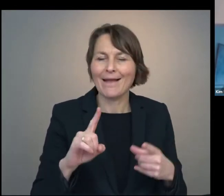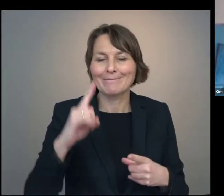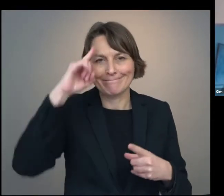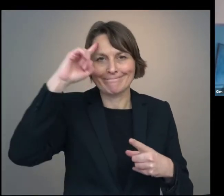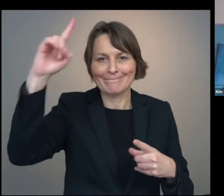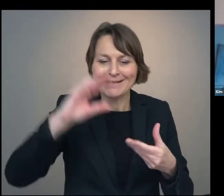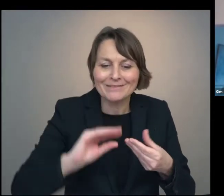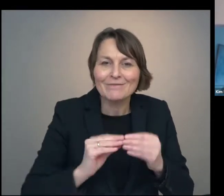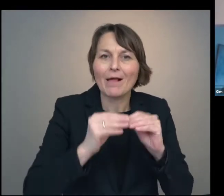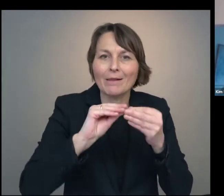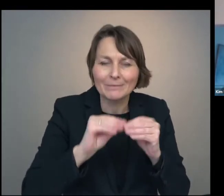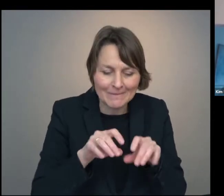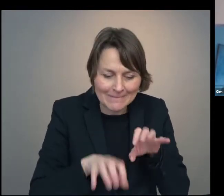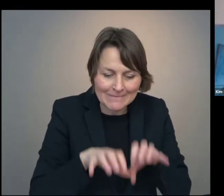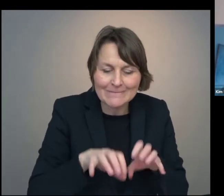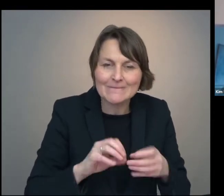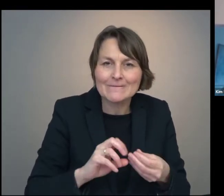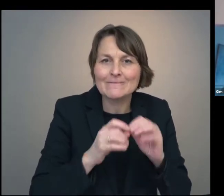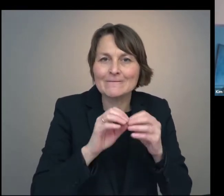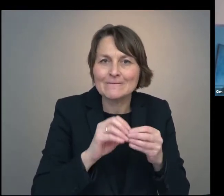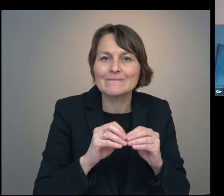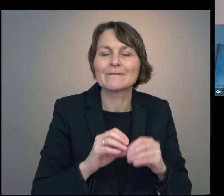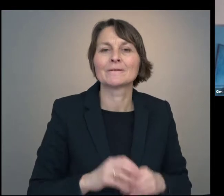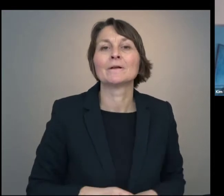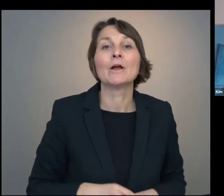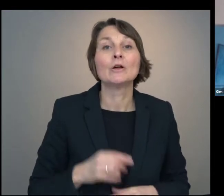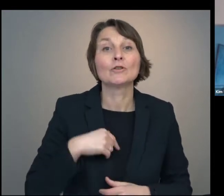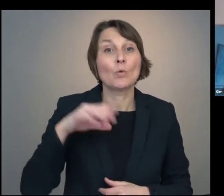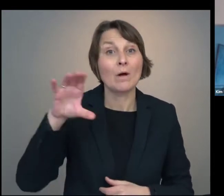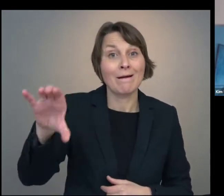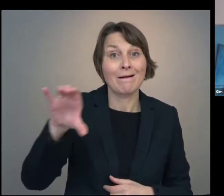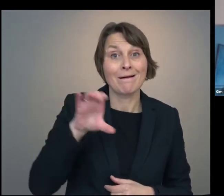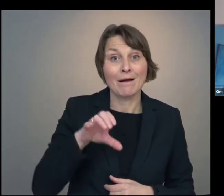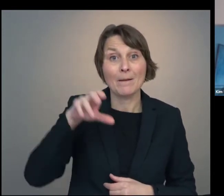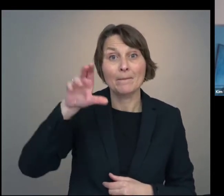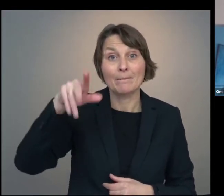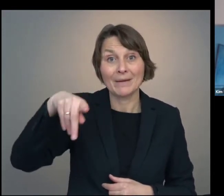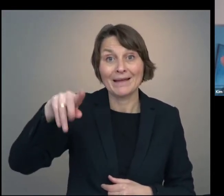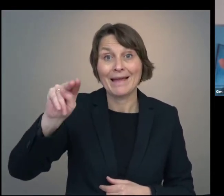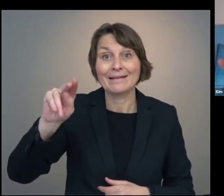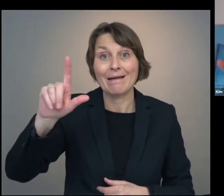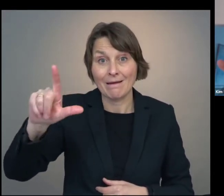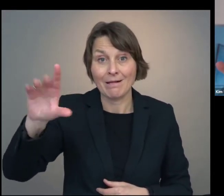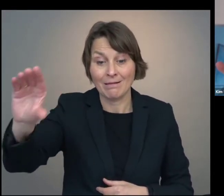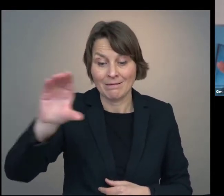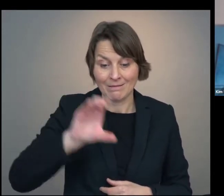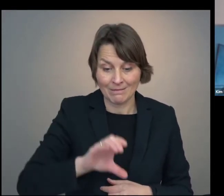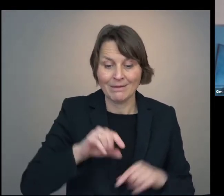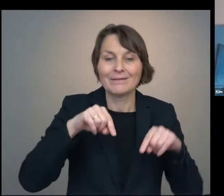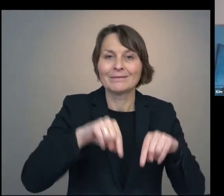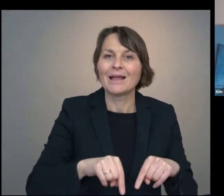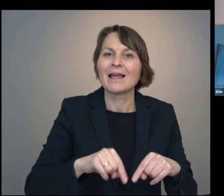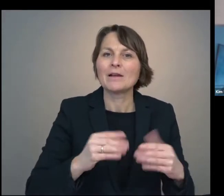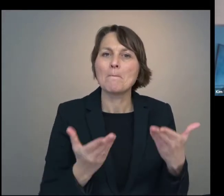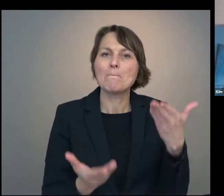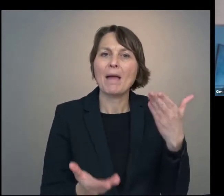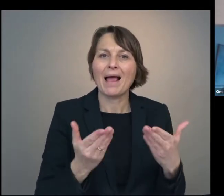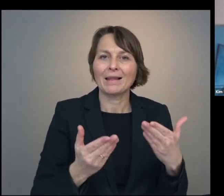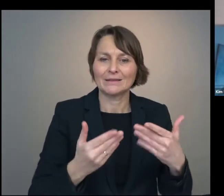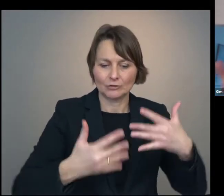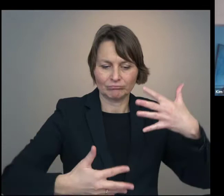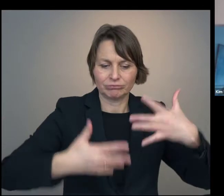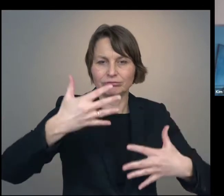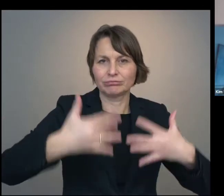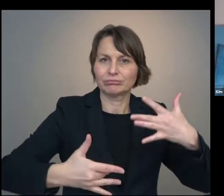And if we hadn't taken those from the P&L and into the balance sheet, then we would have come